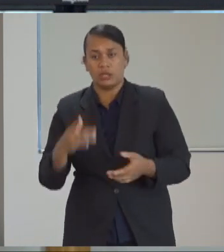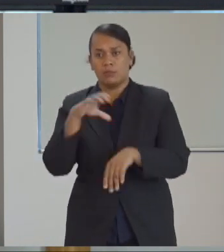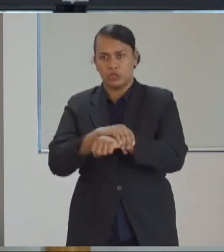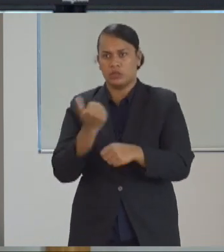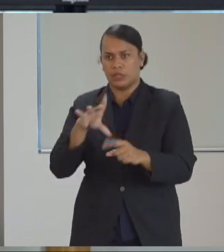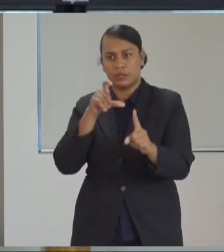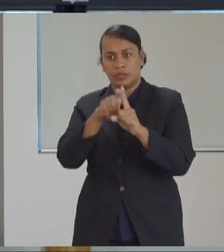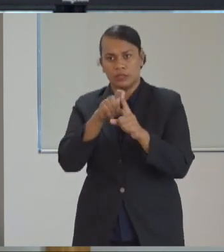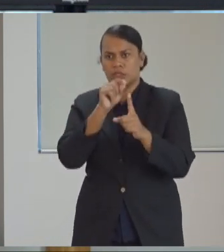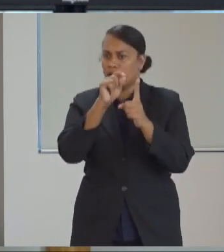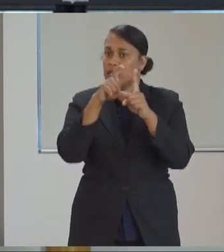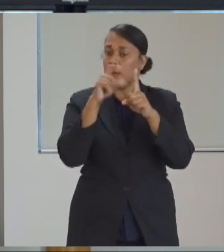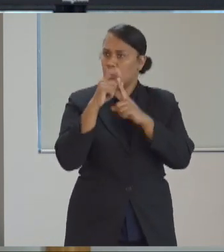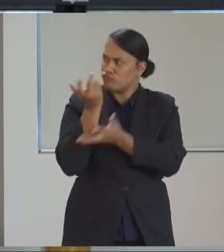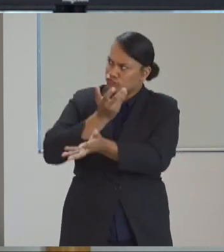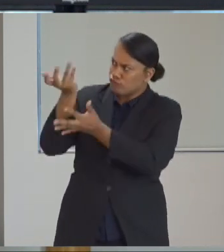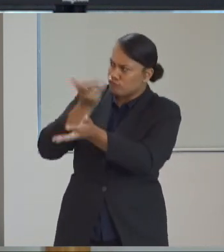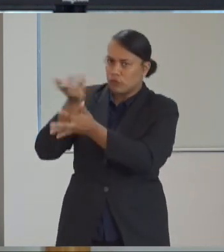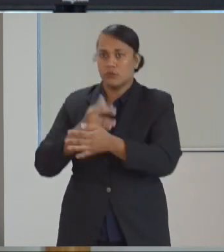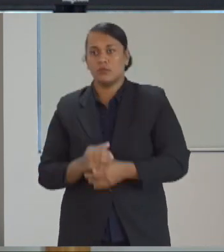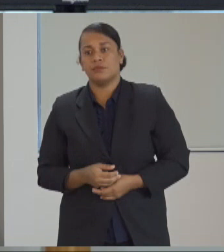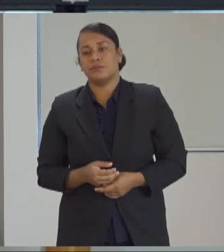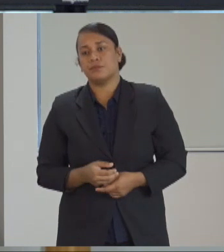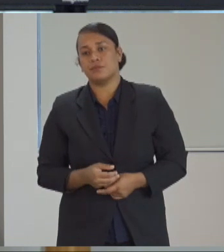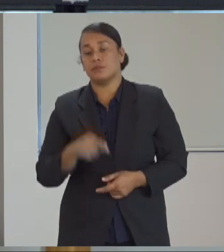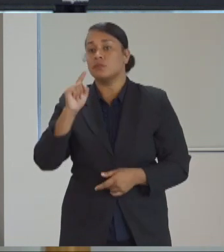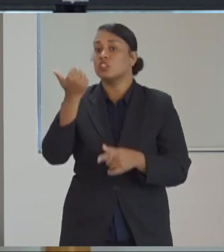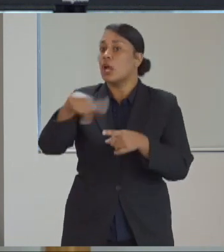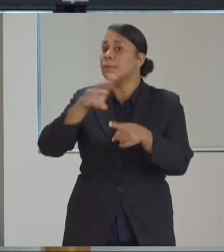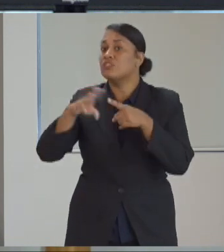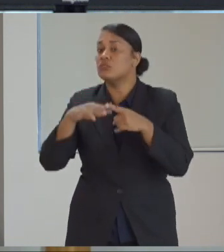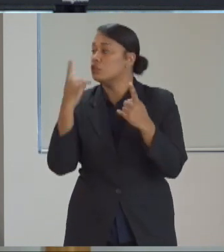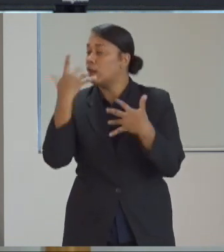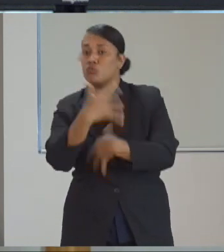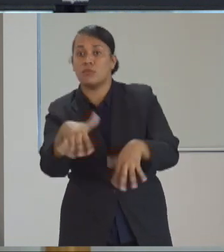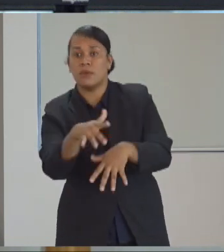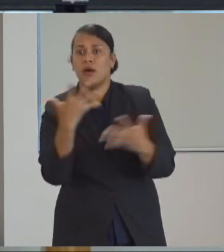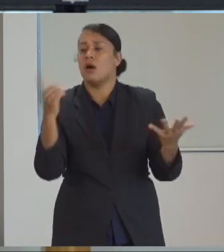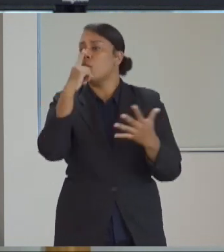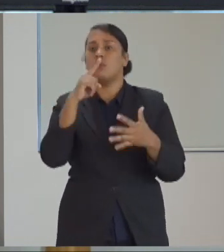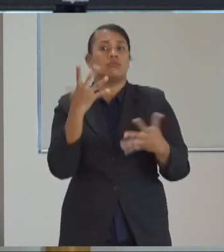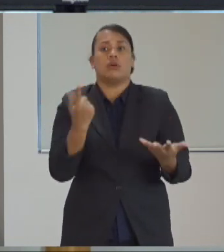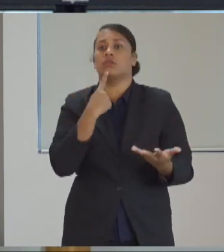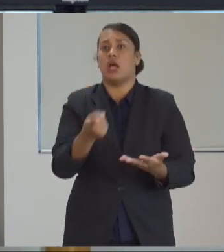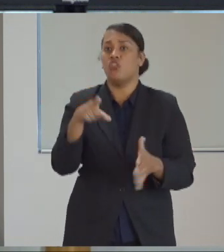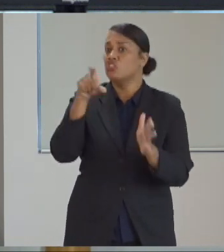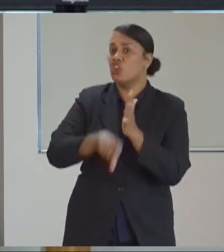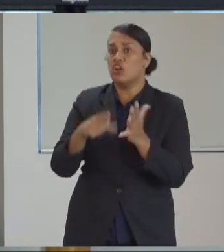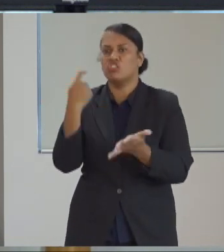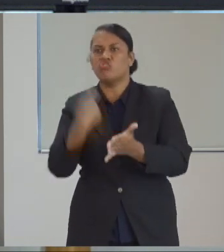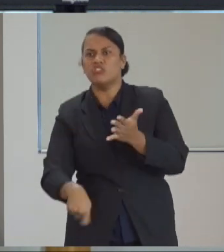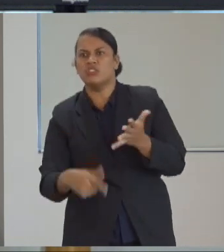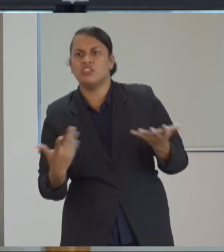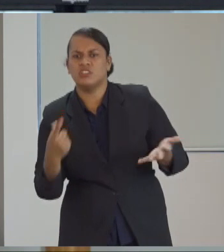DPP. And what is the message to the public, where some people are saying the charge is not valid, however the Public Health Act